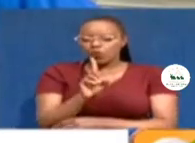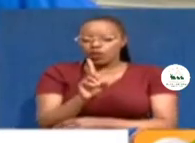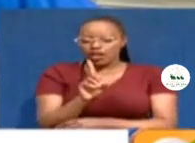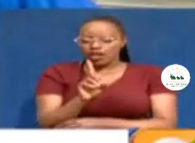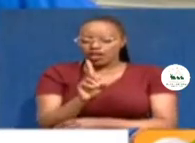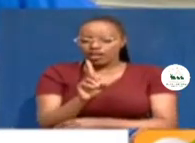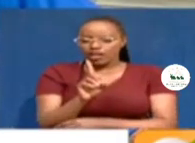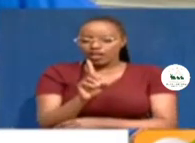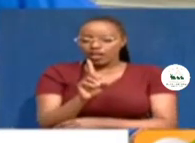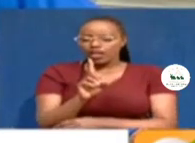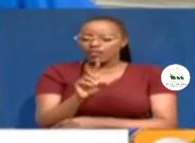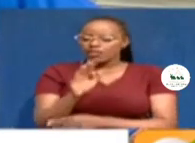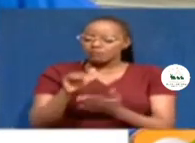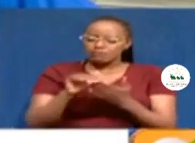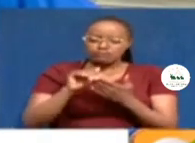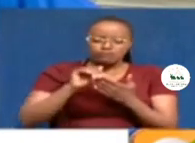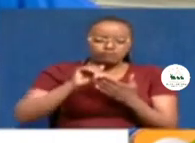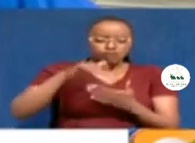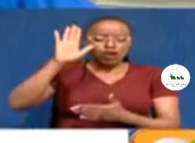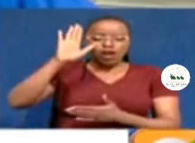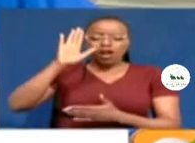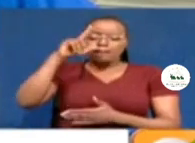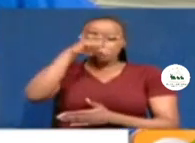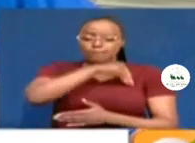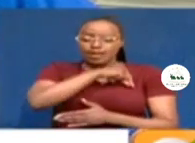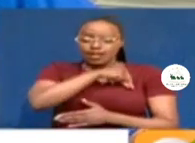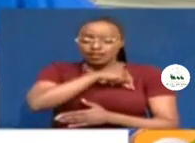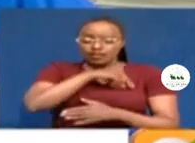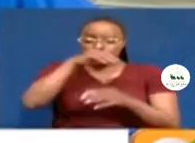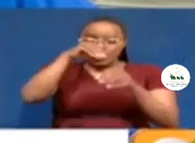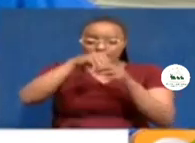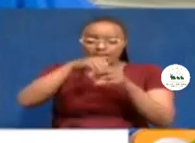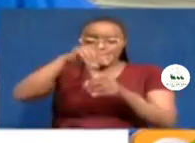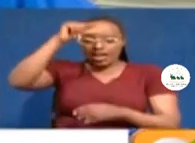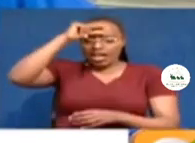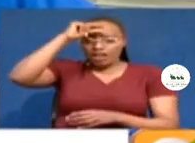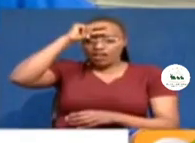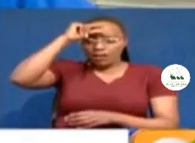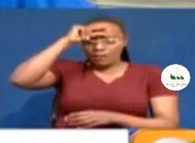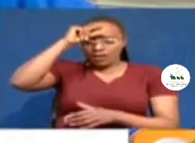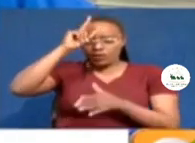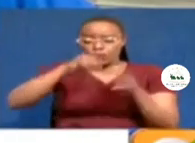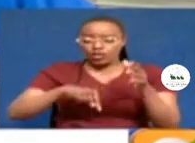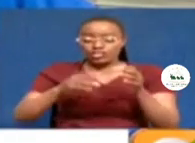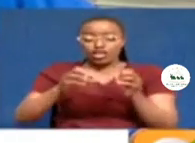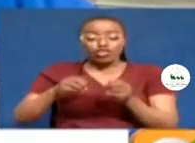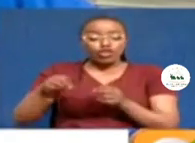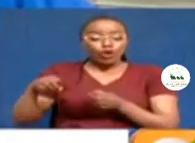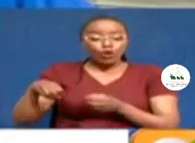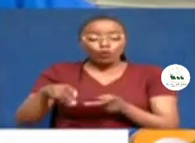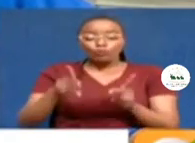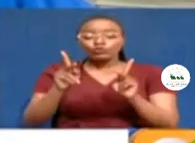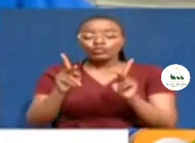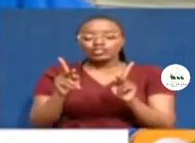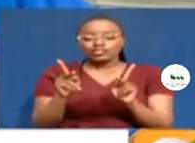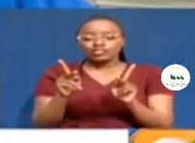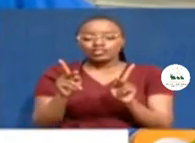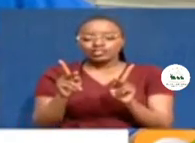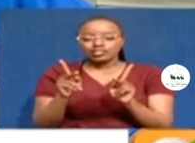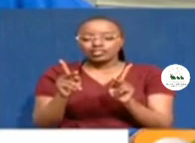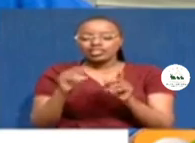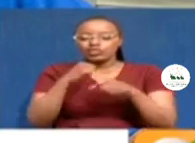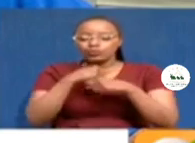the foremost benefits of being in government is the opportunity